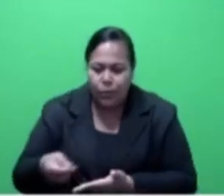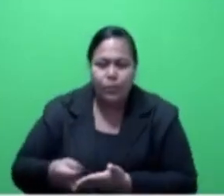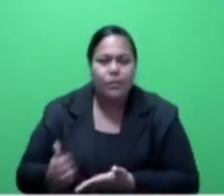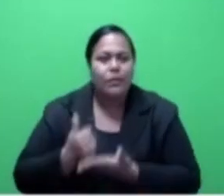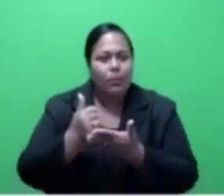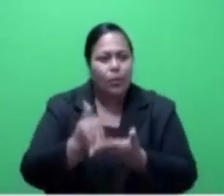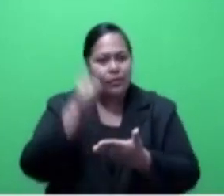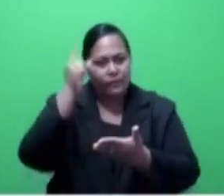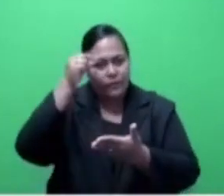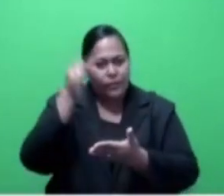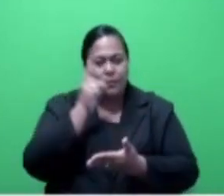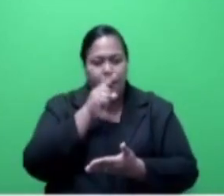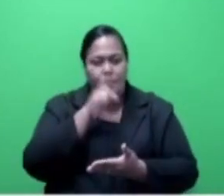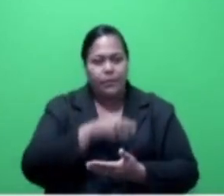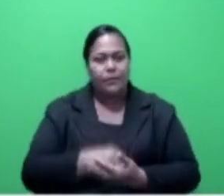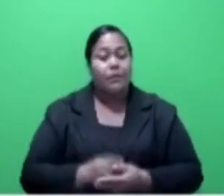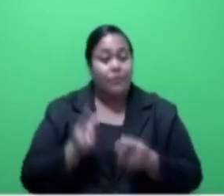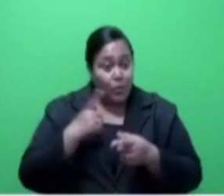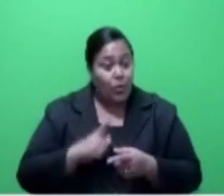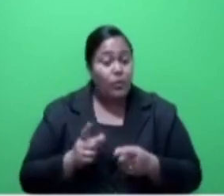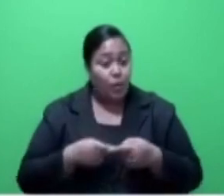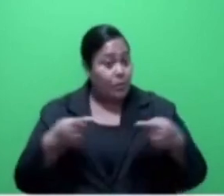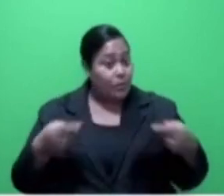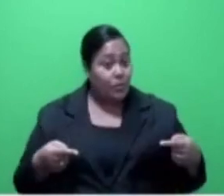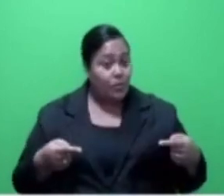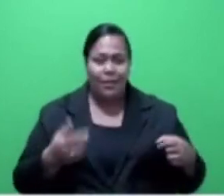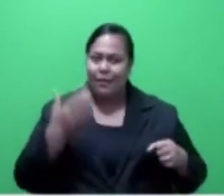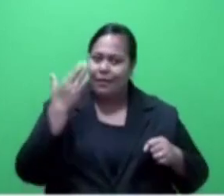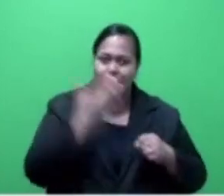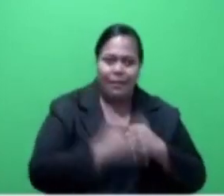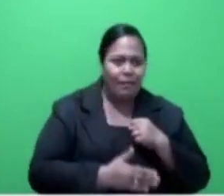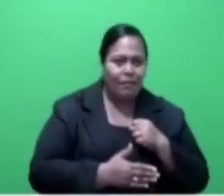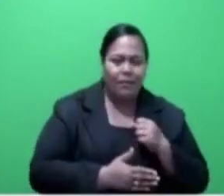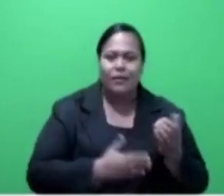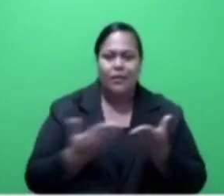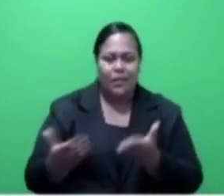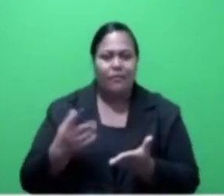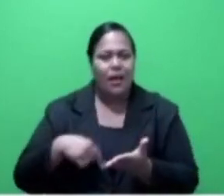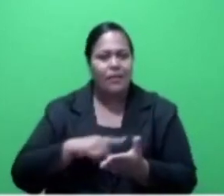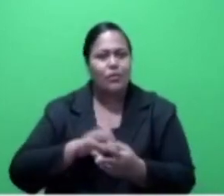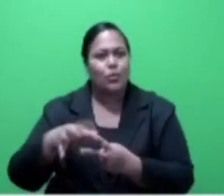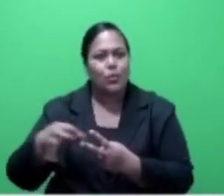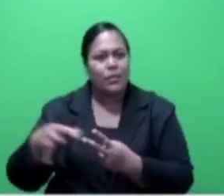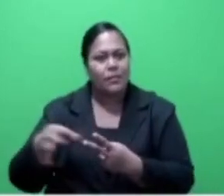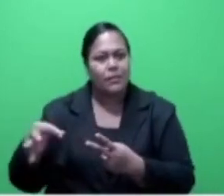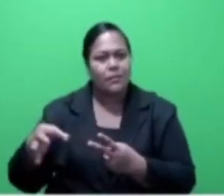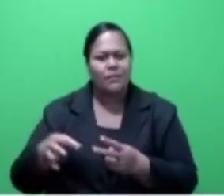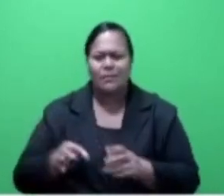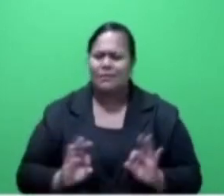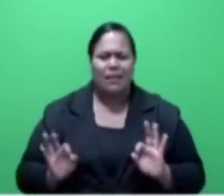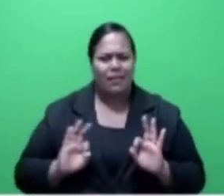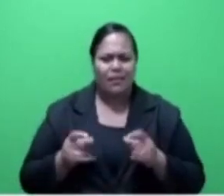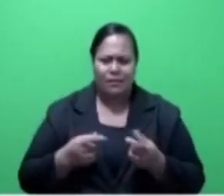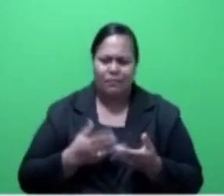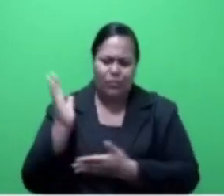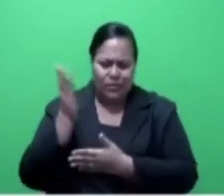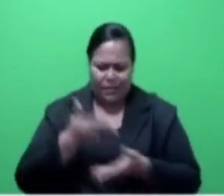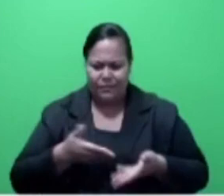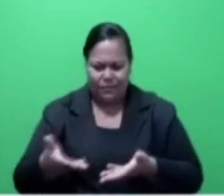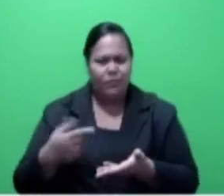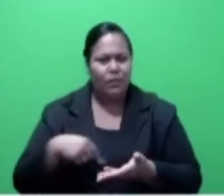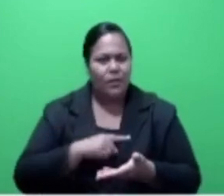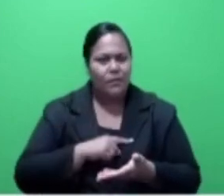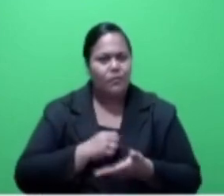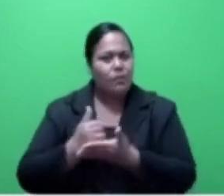not, at any stage, at any time, given any alternative. No feasible alternative.